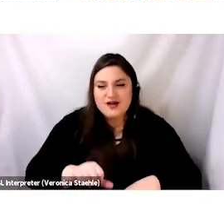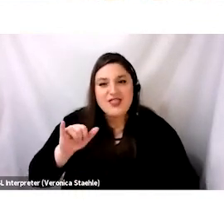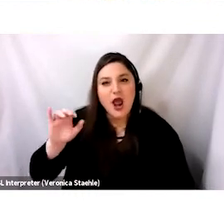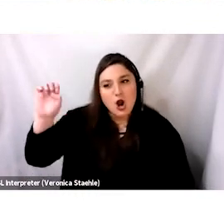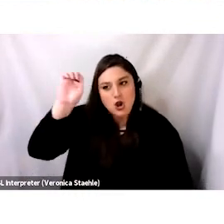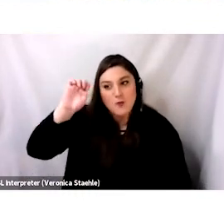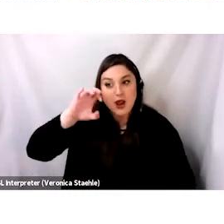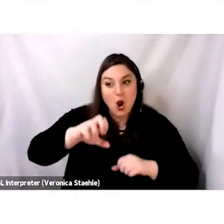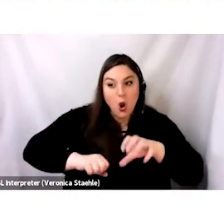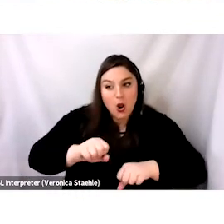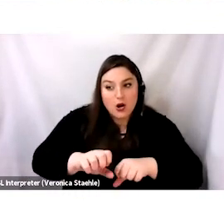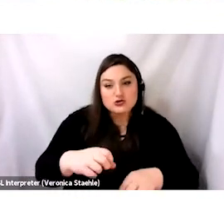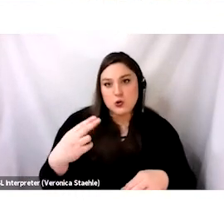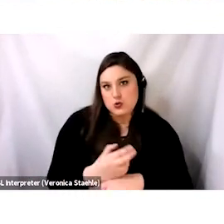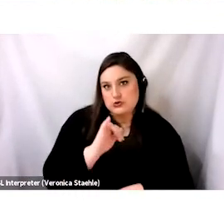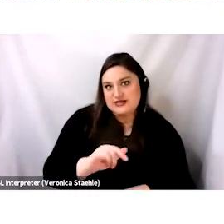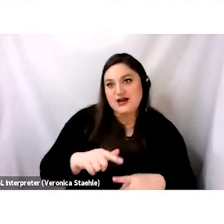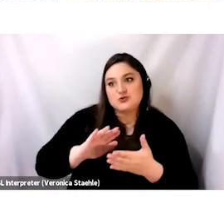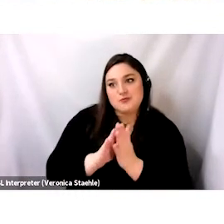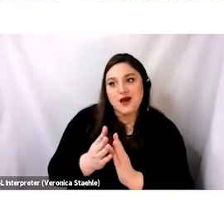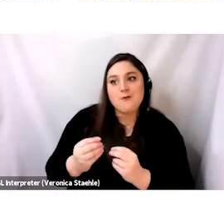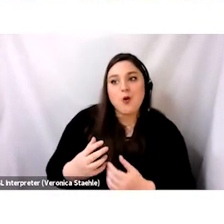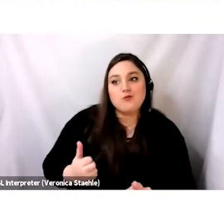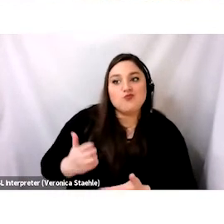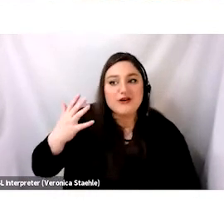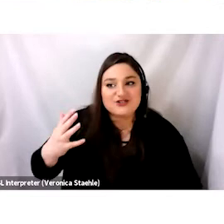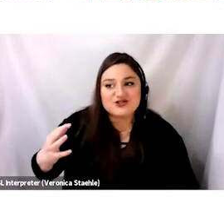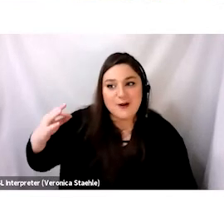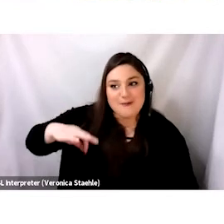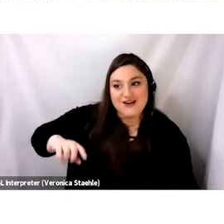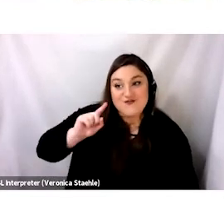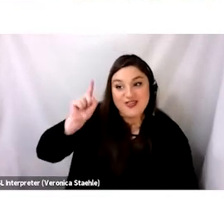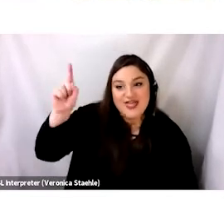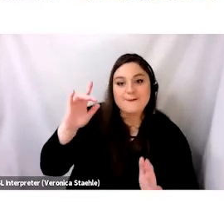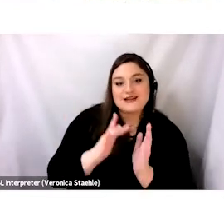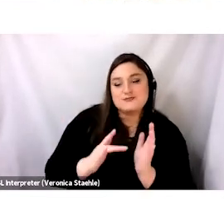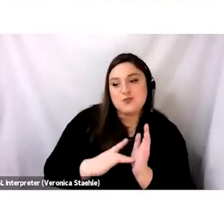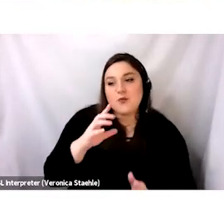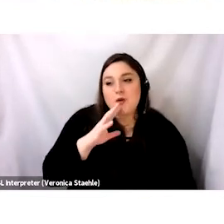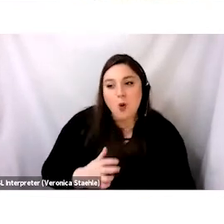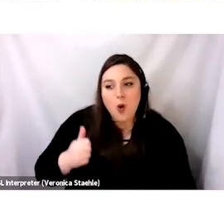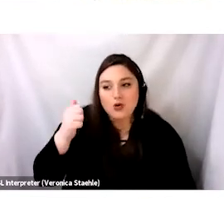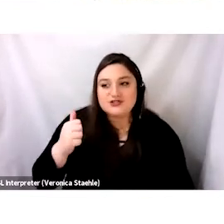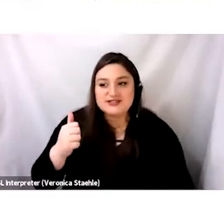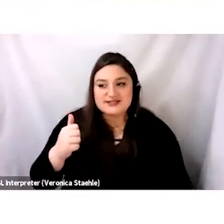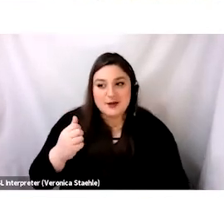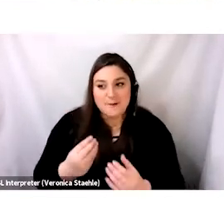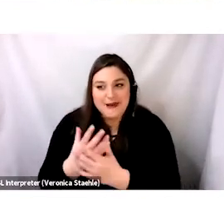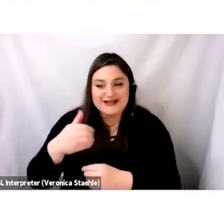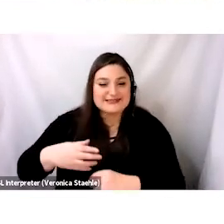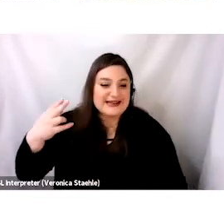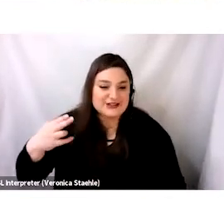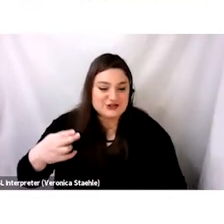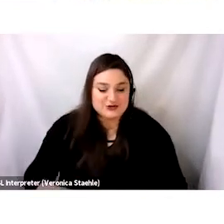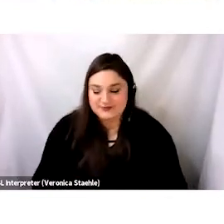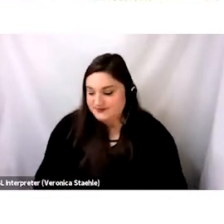enrich themselves from one of the oldest, most useful plants in history. I'm going to pass it over to